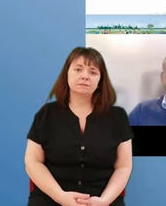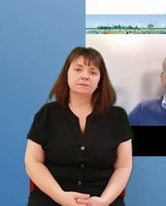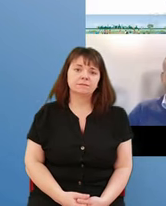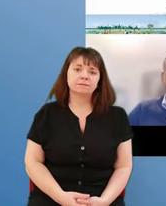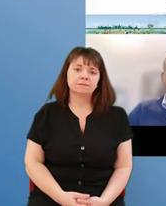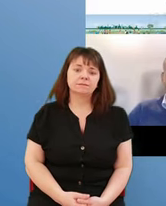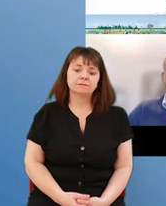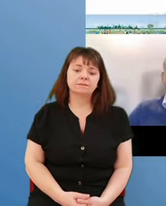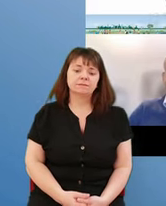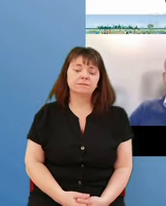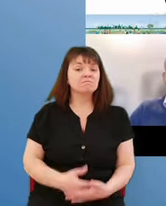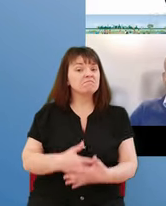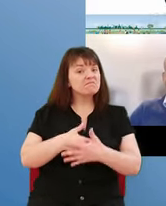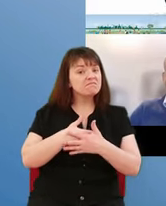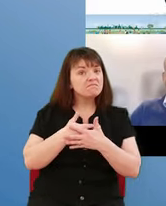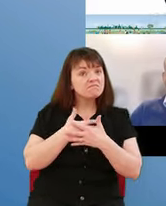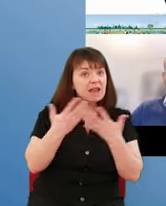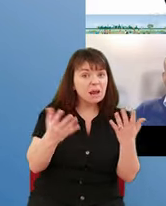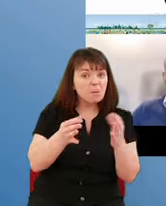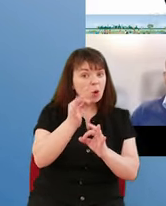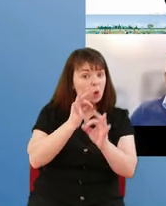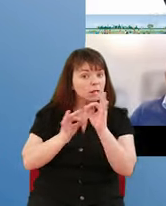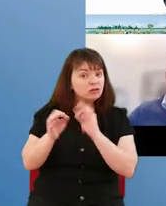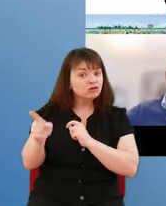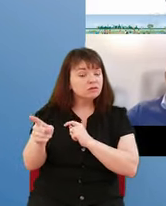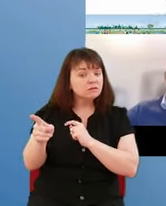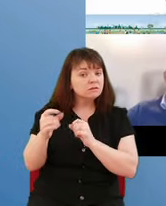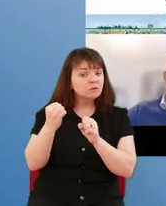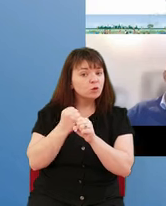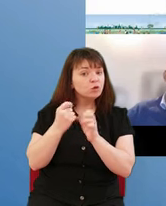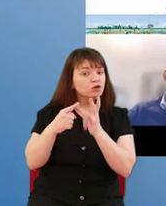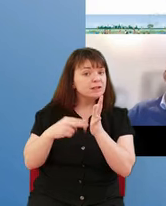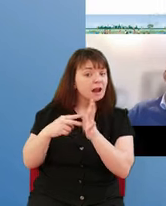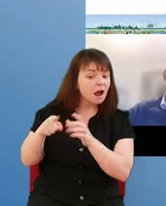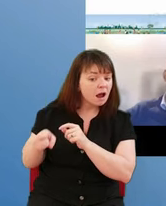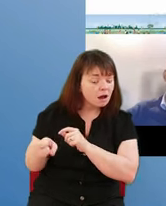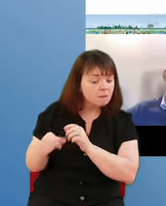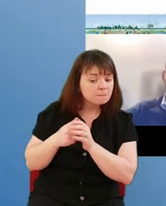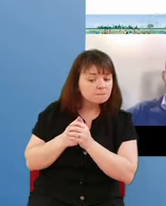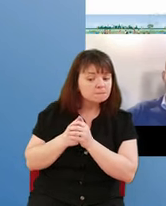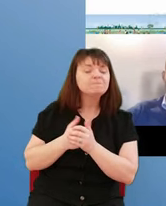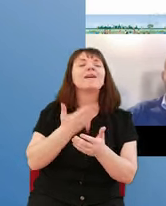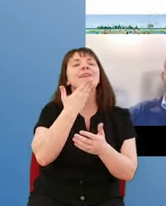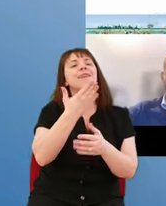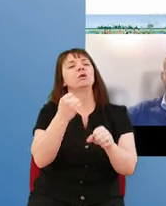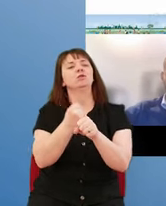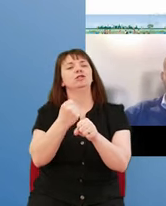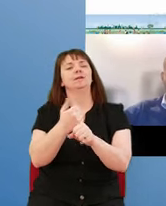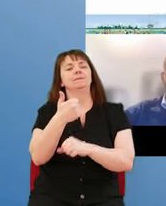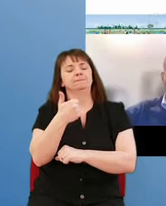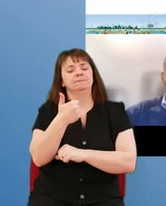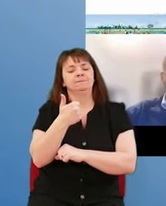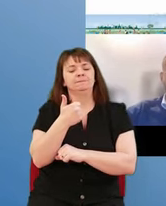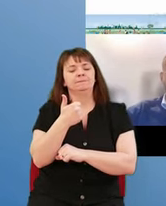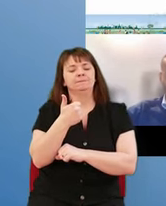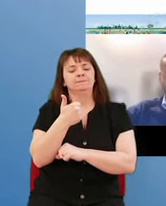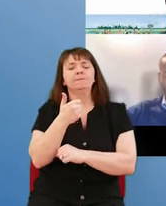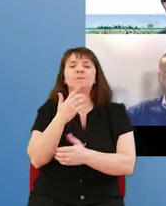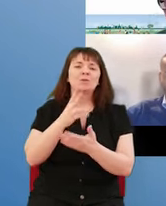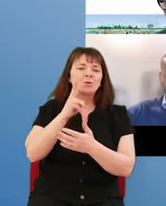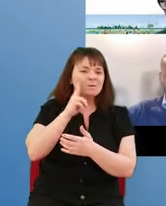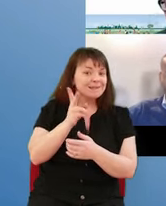No. Thank you, Gina. I'm sure we will see you again before too long, and keep it